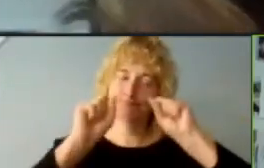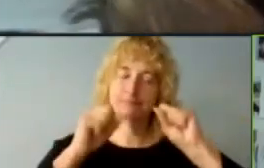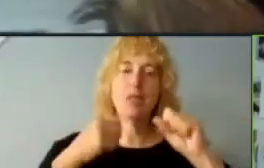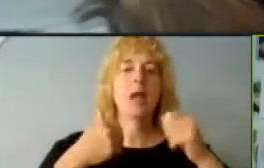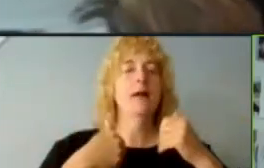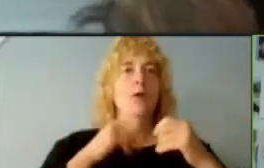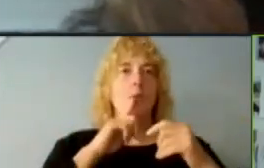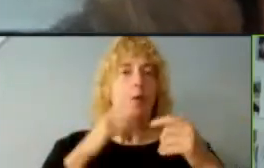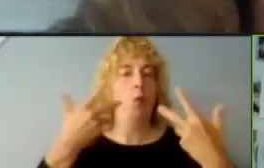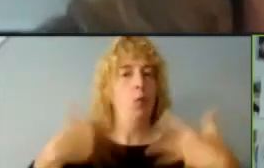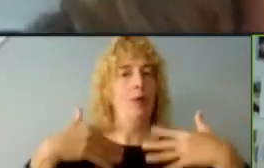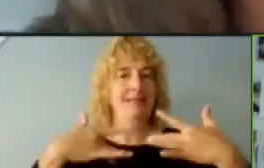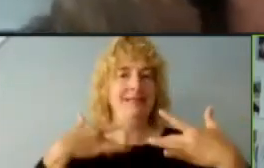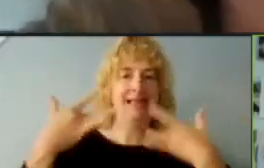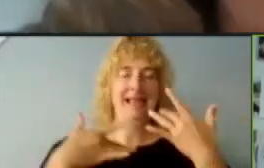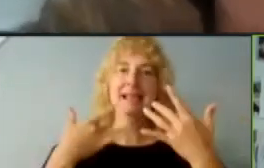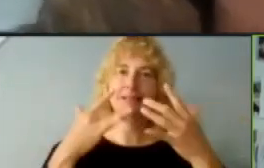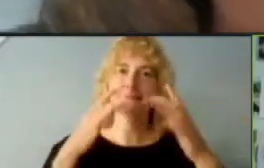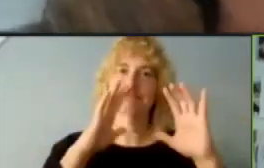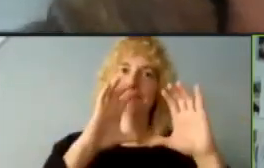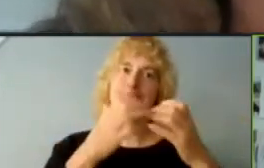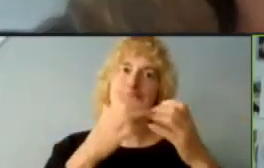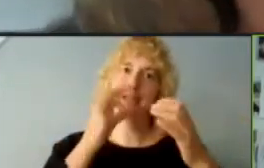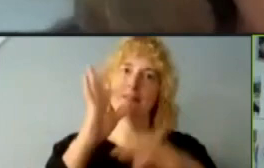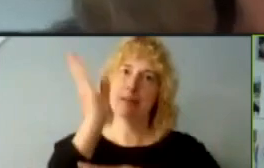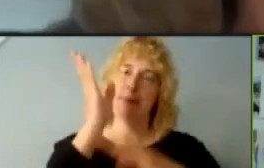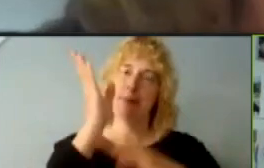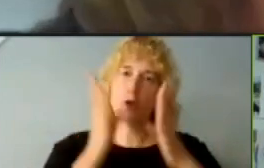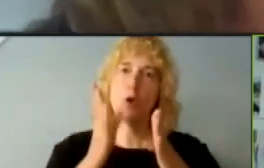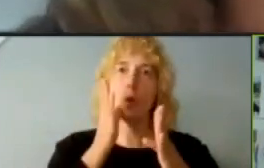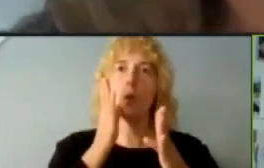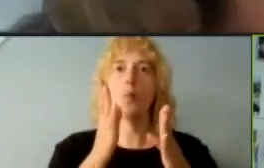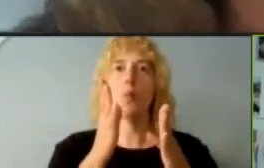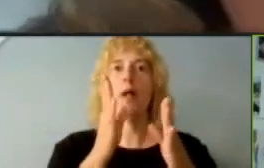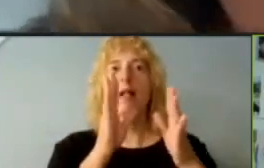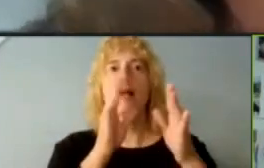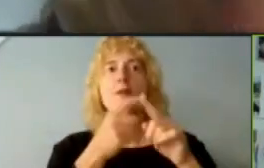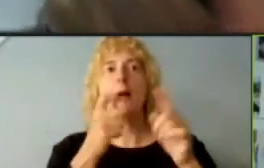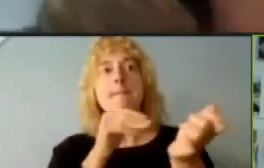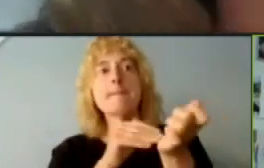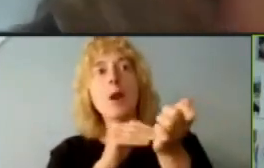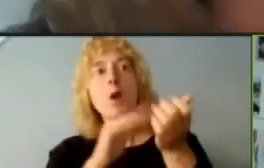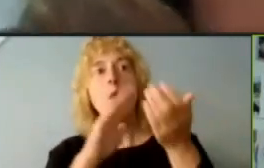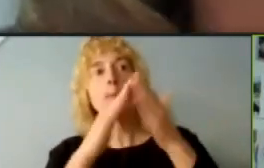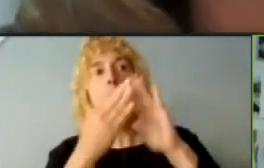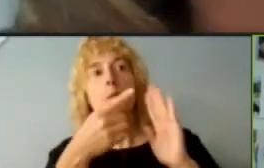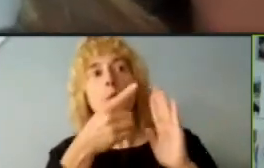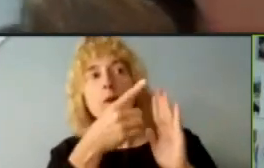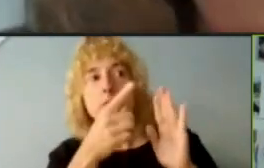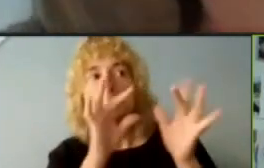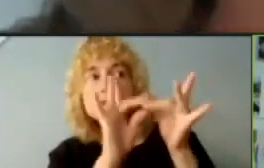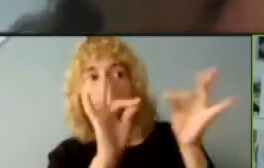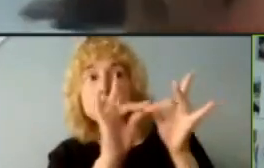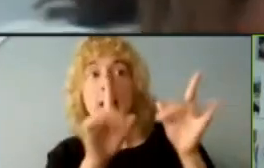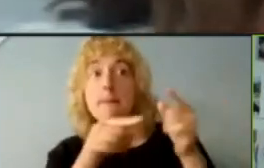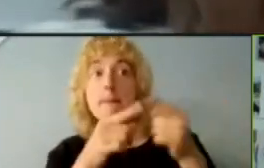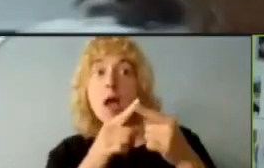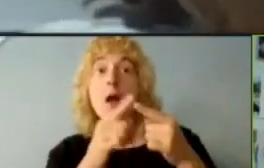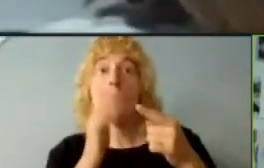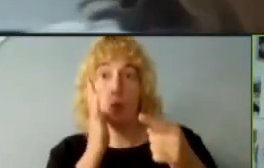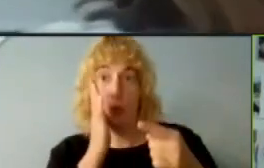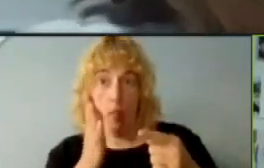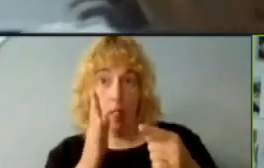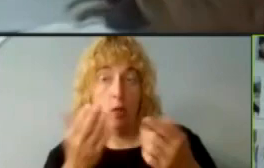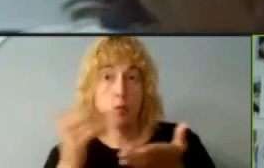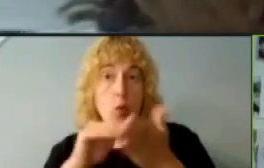today. We're going to hear from our medical community about going back and reopening our schools. And then we're also going to